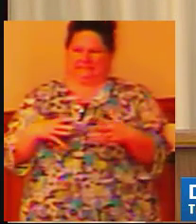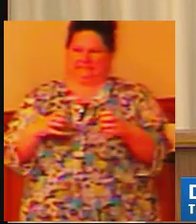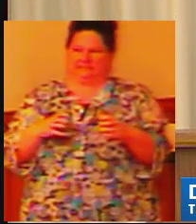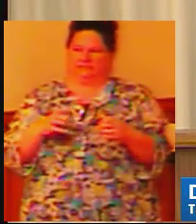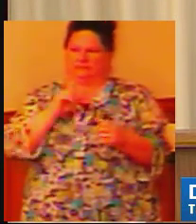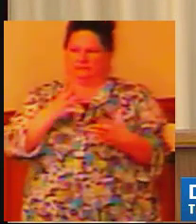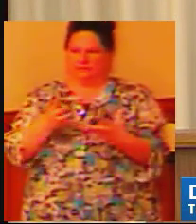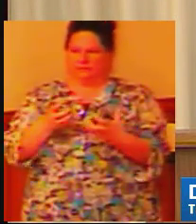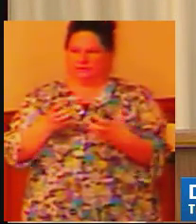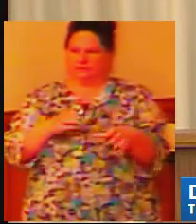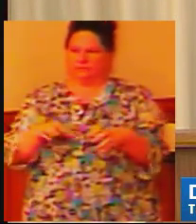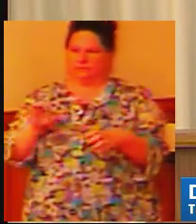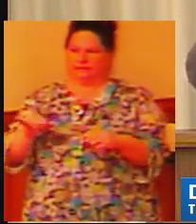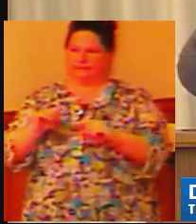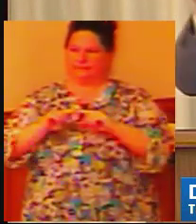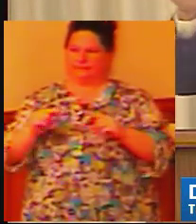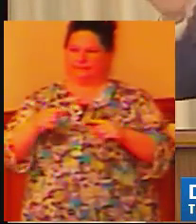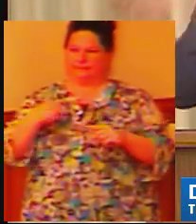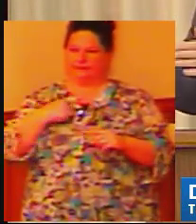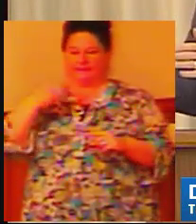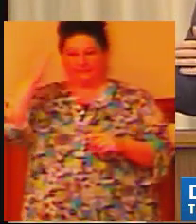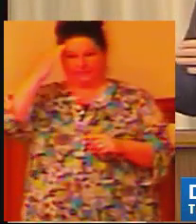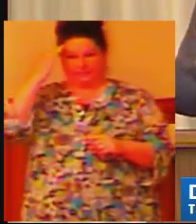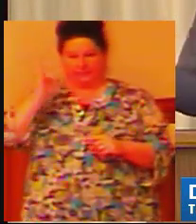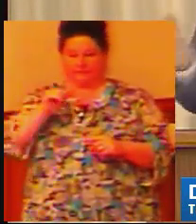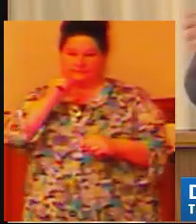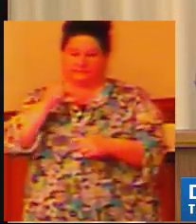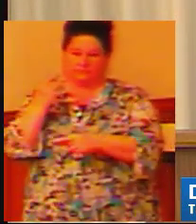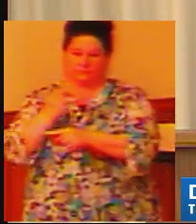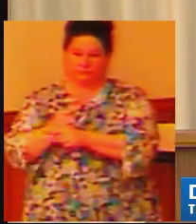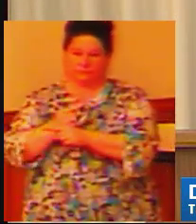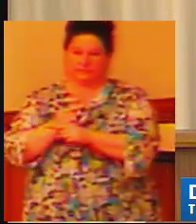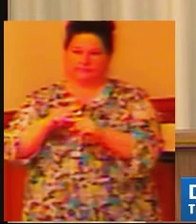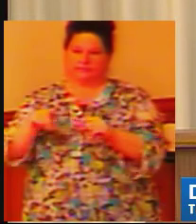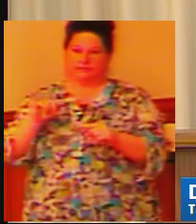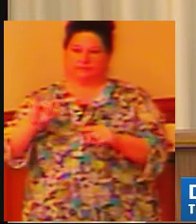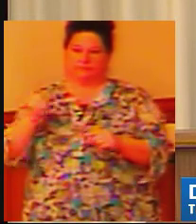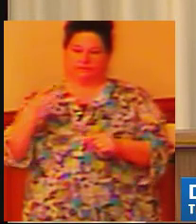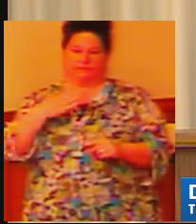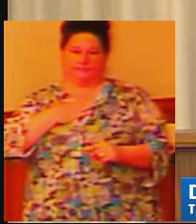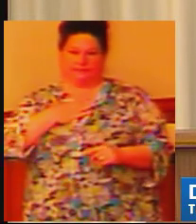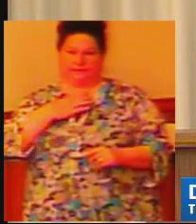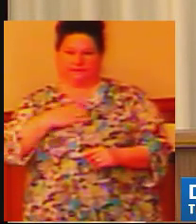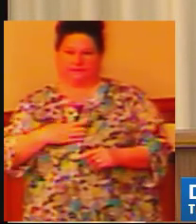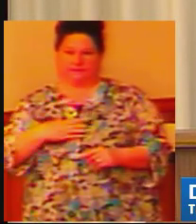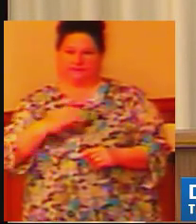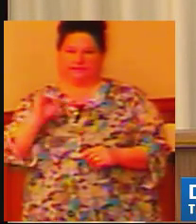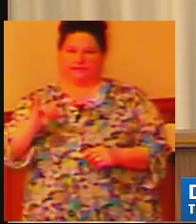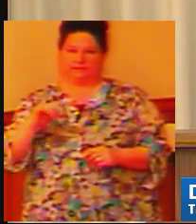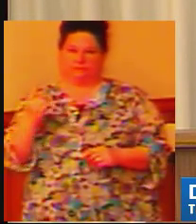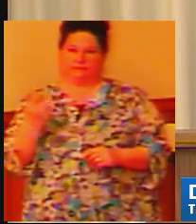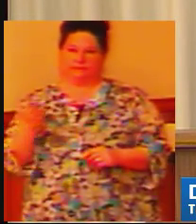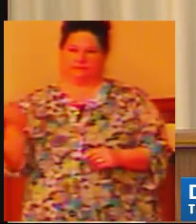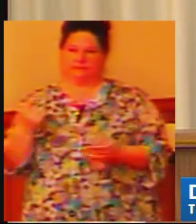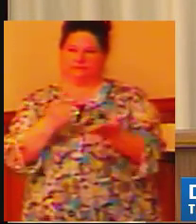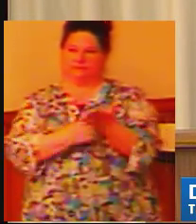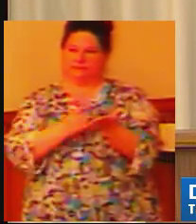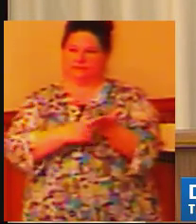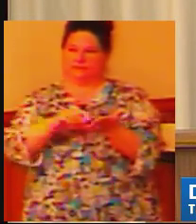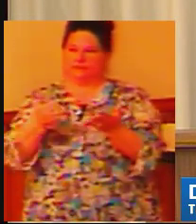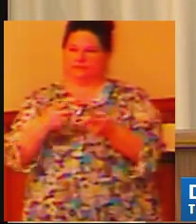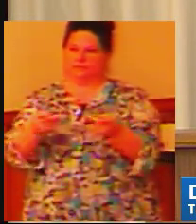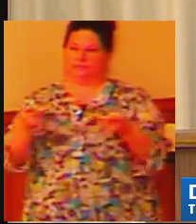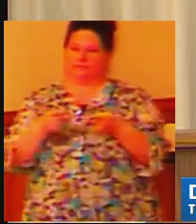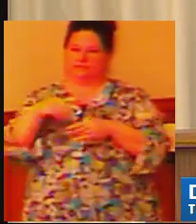wish I could do that. But I know that it's not right, but that's only my desire, and that's one of those things they talk about other places